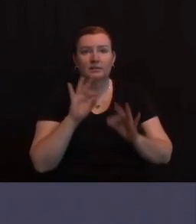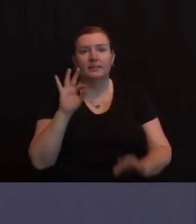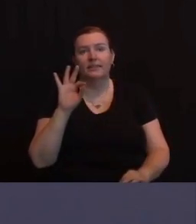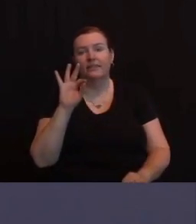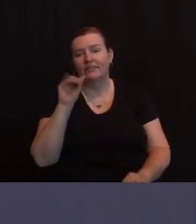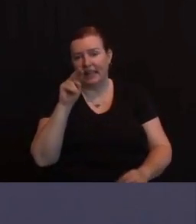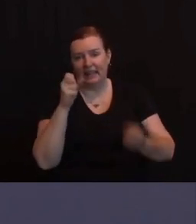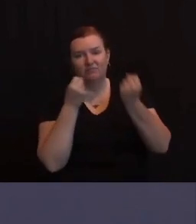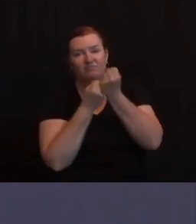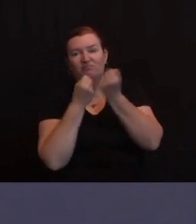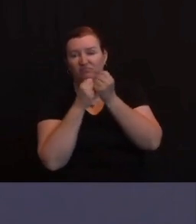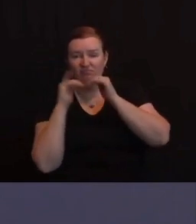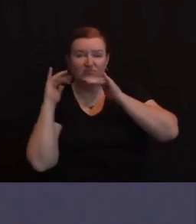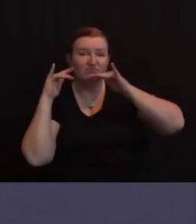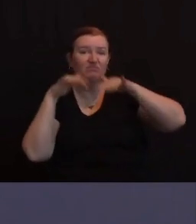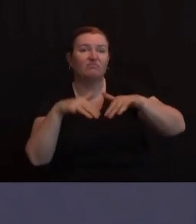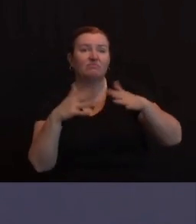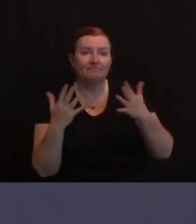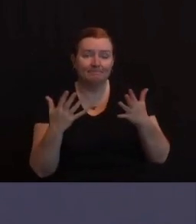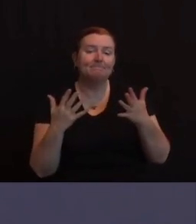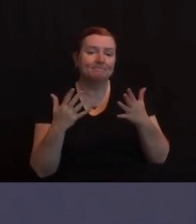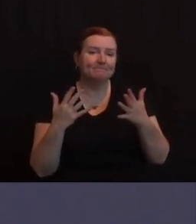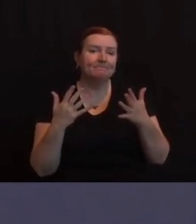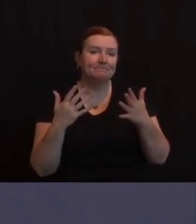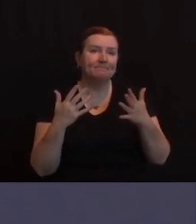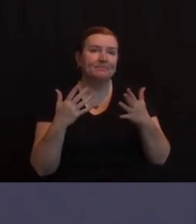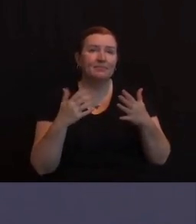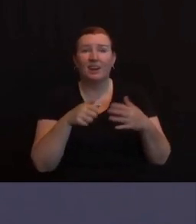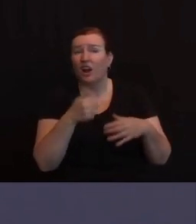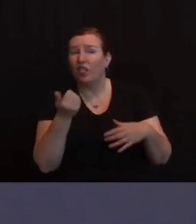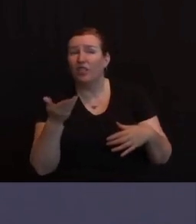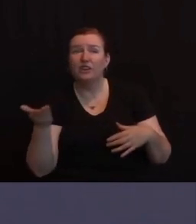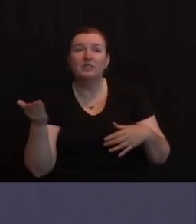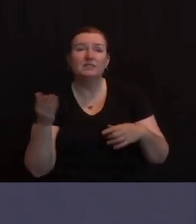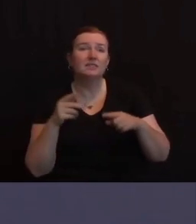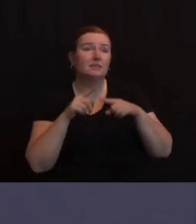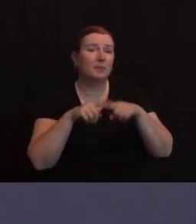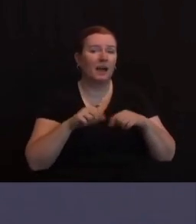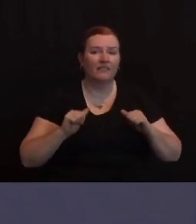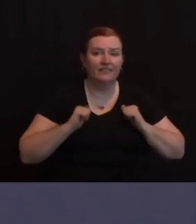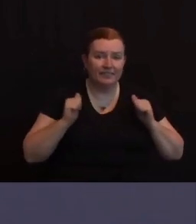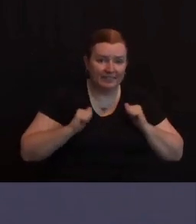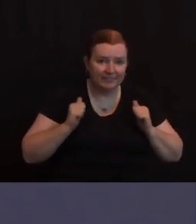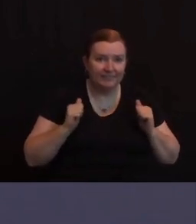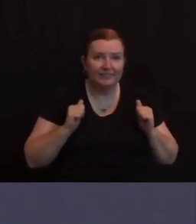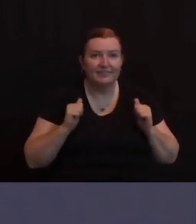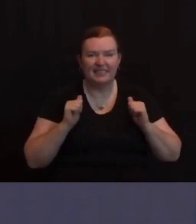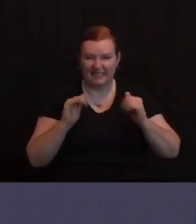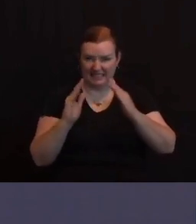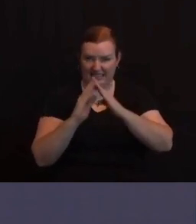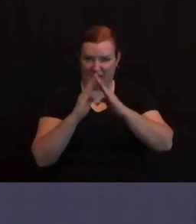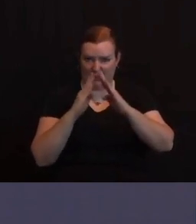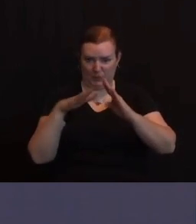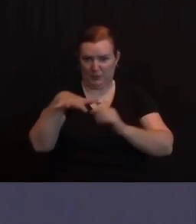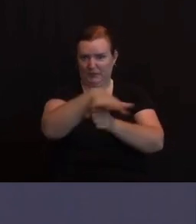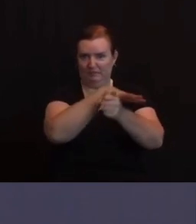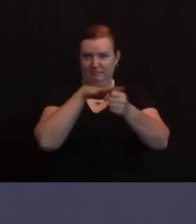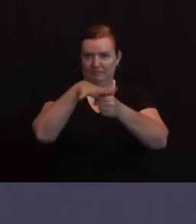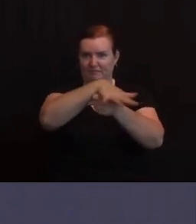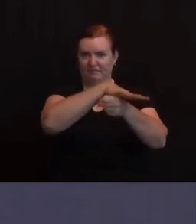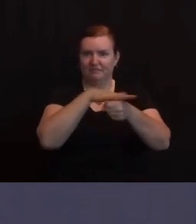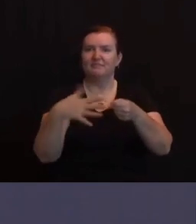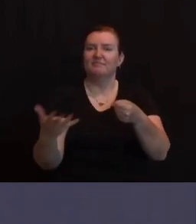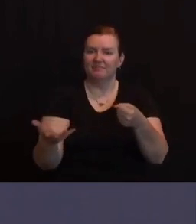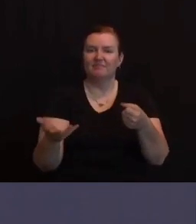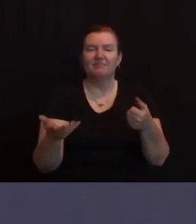Another moving part is where do you live and what does that circumstance look like? And the third one,